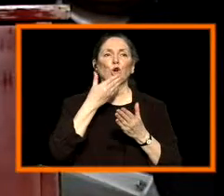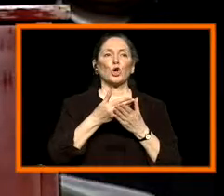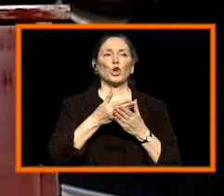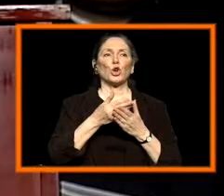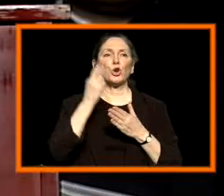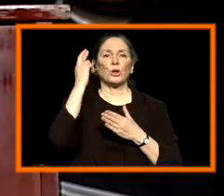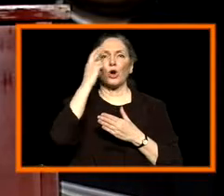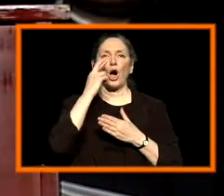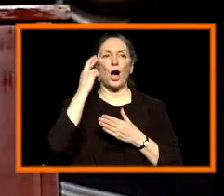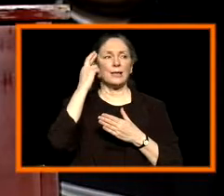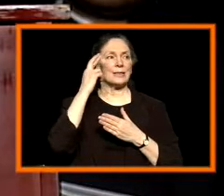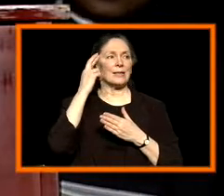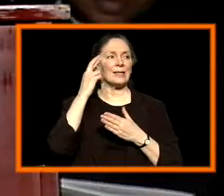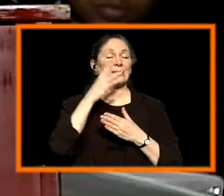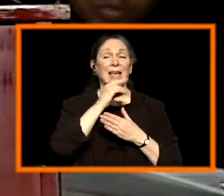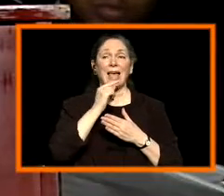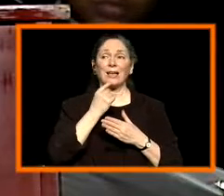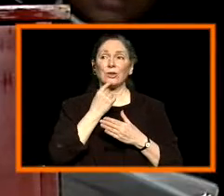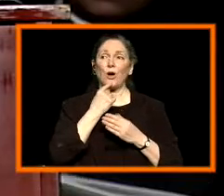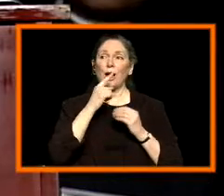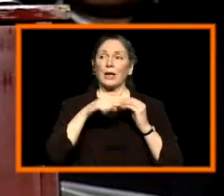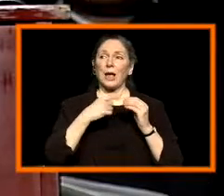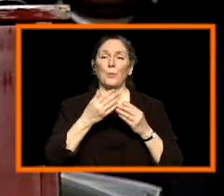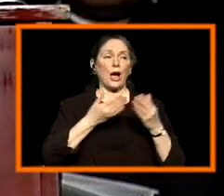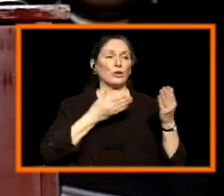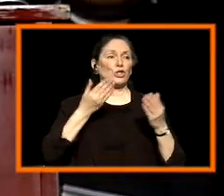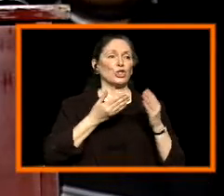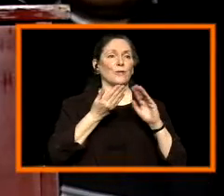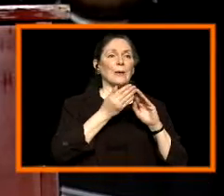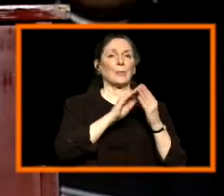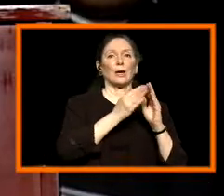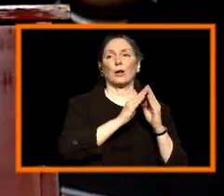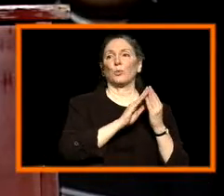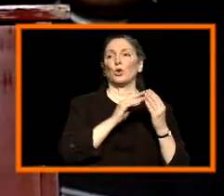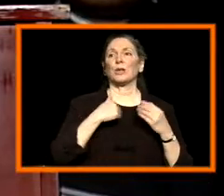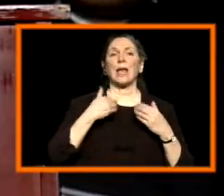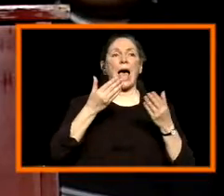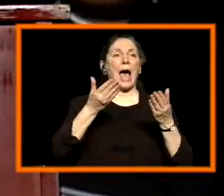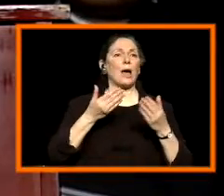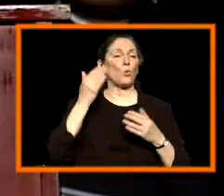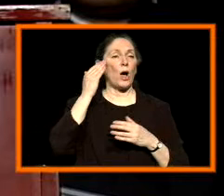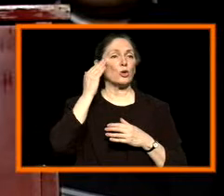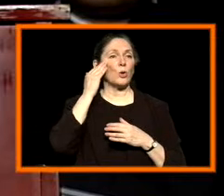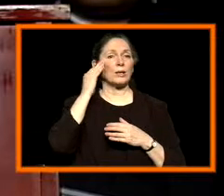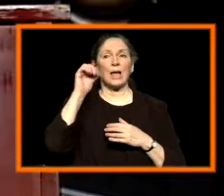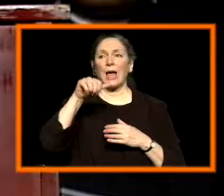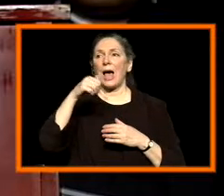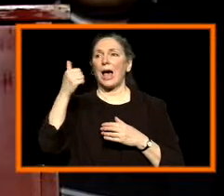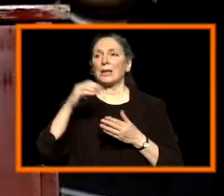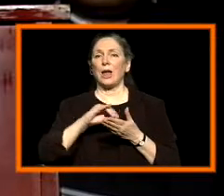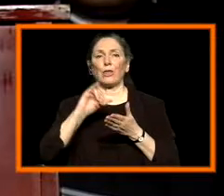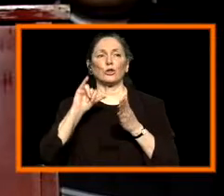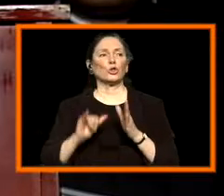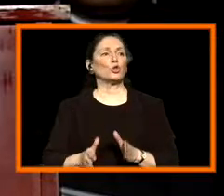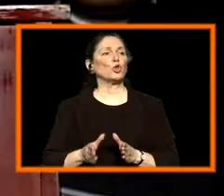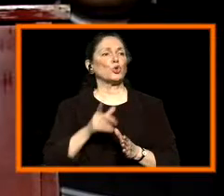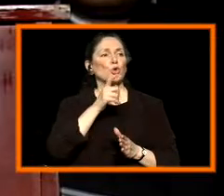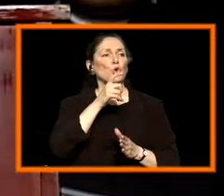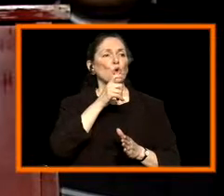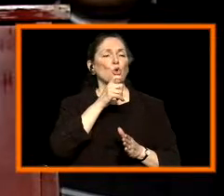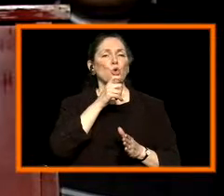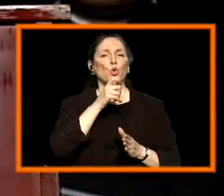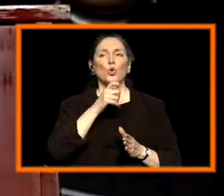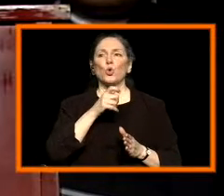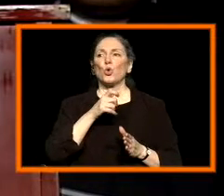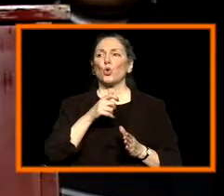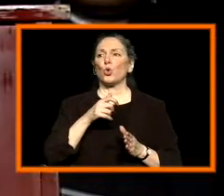causes. And speaking of serving the community, I want to acknowledge another student who